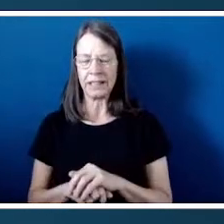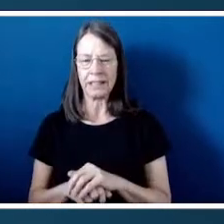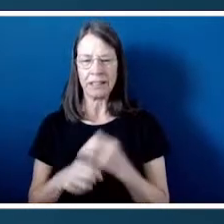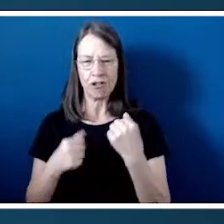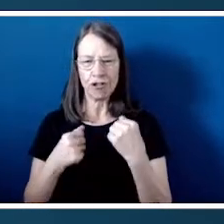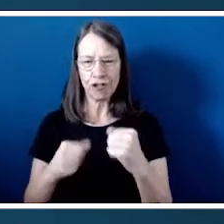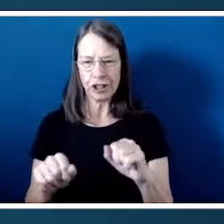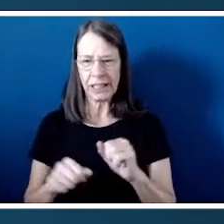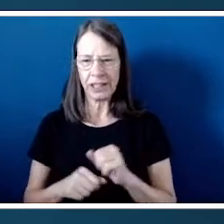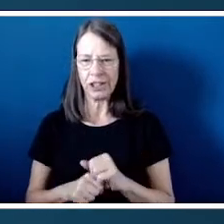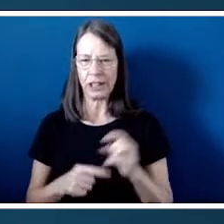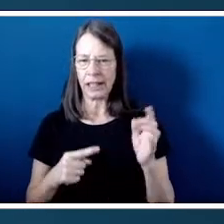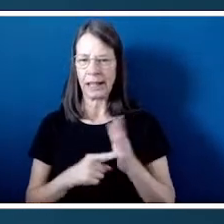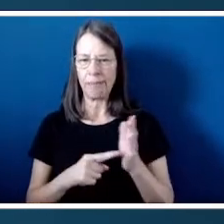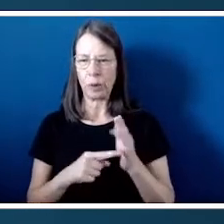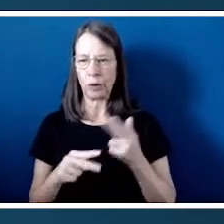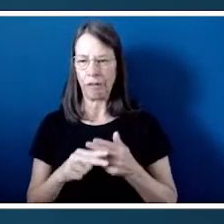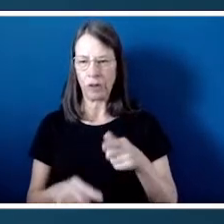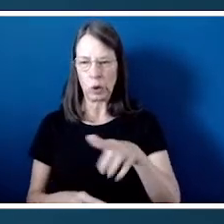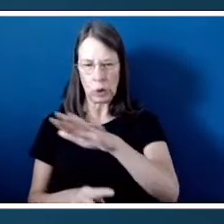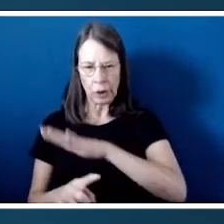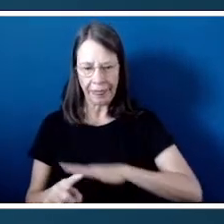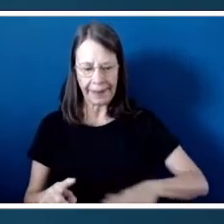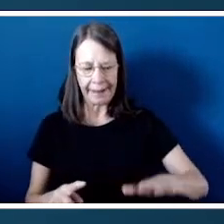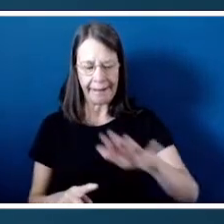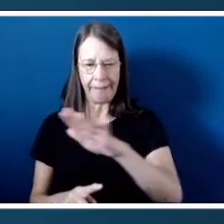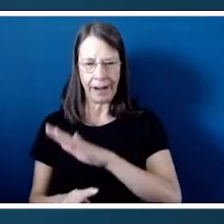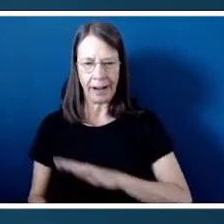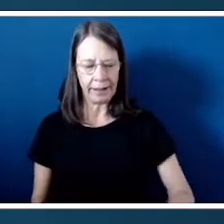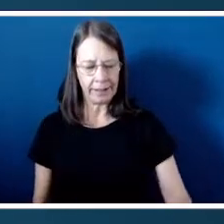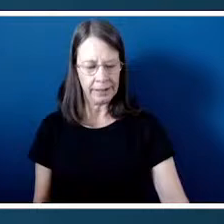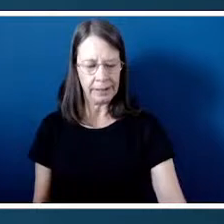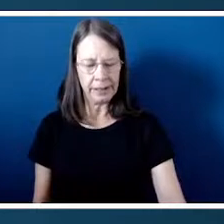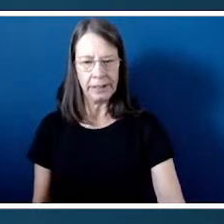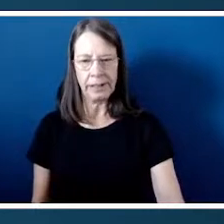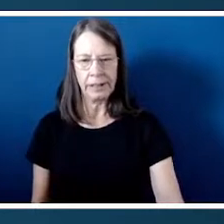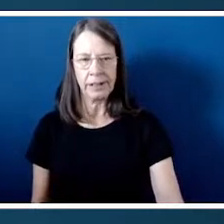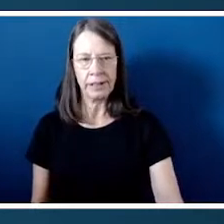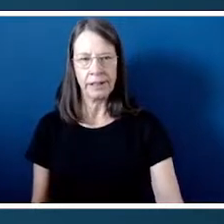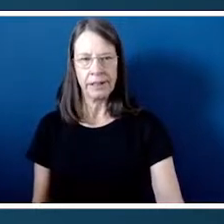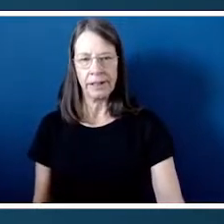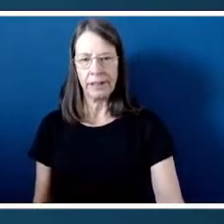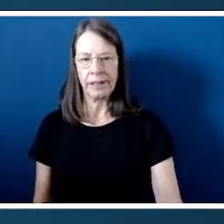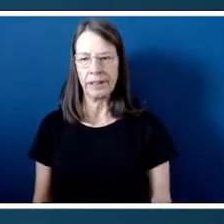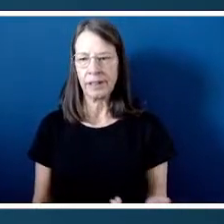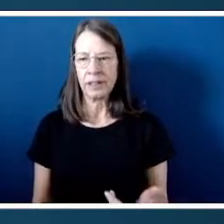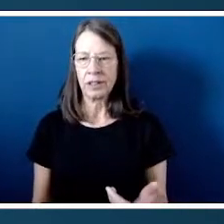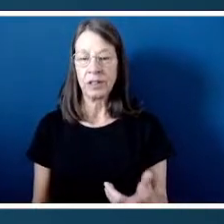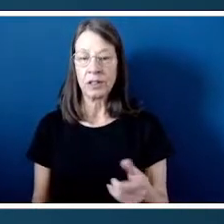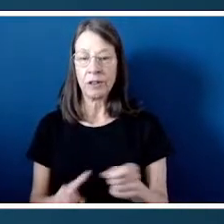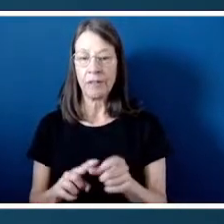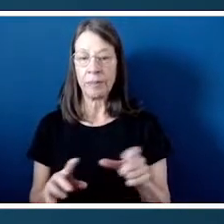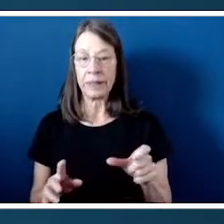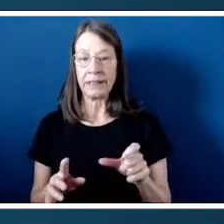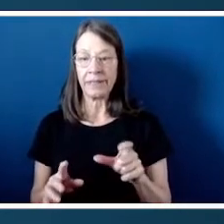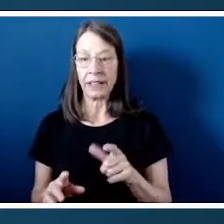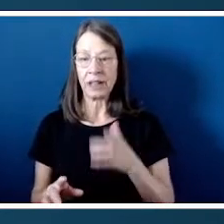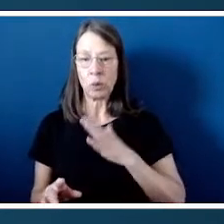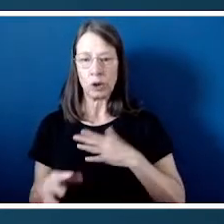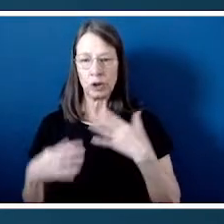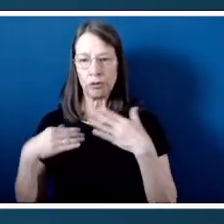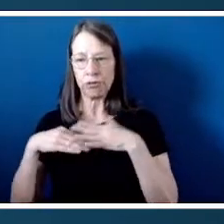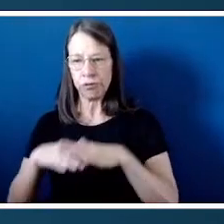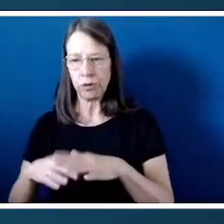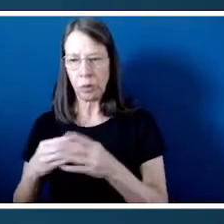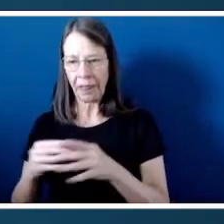Pacific as well. So the Pacific's desire to integrate with Australia and New Zealand